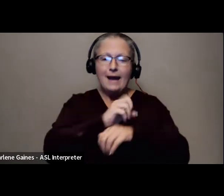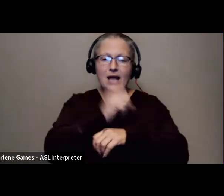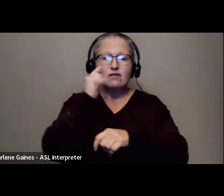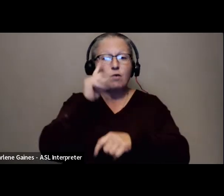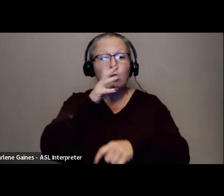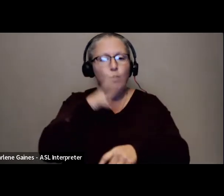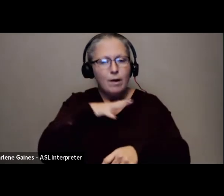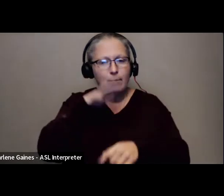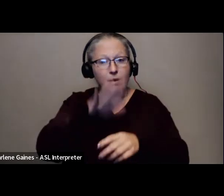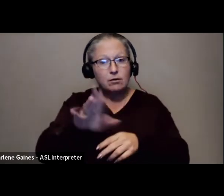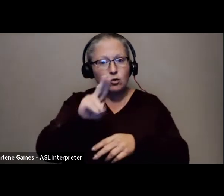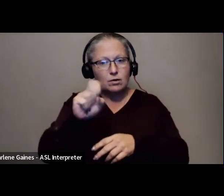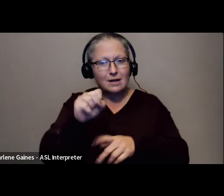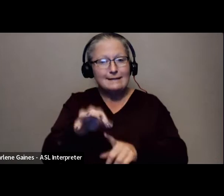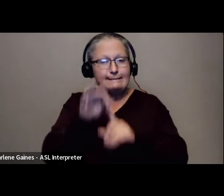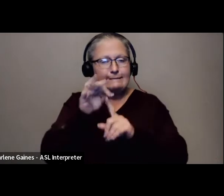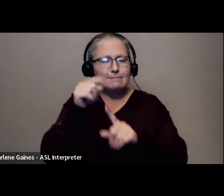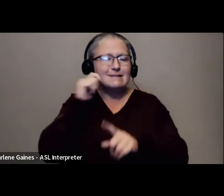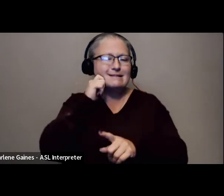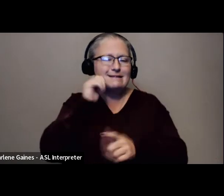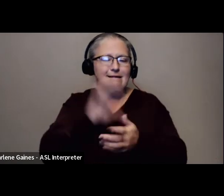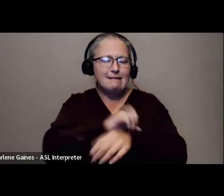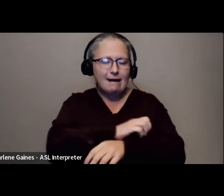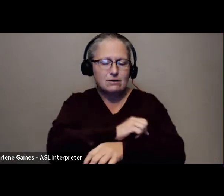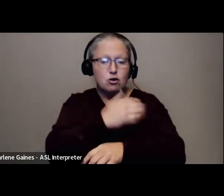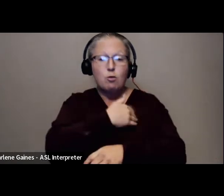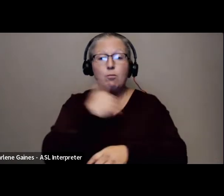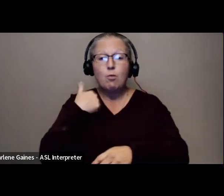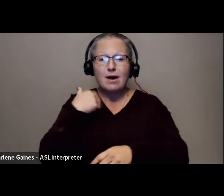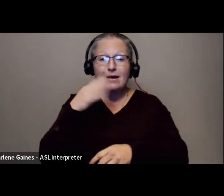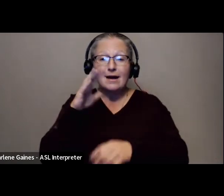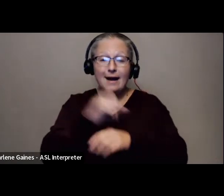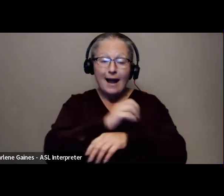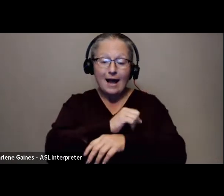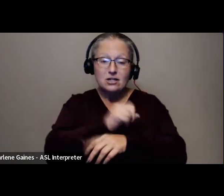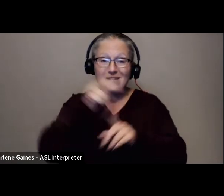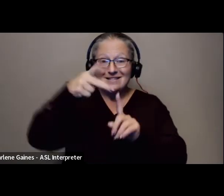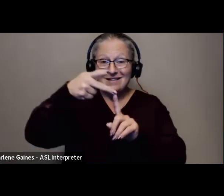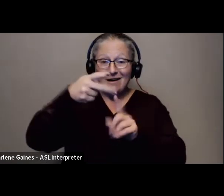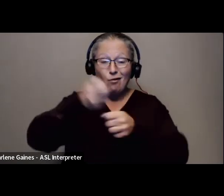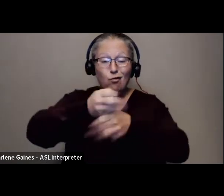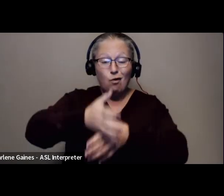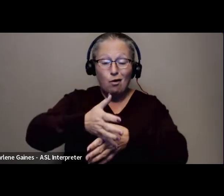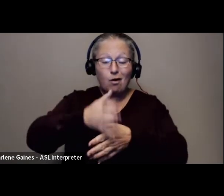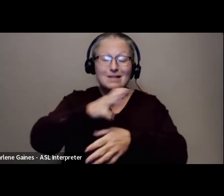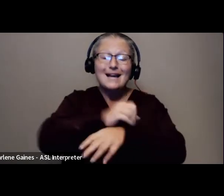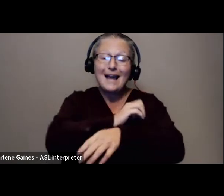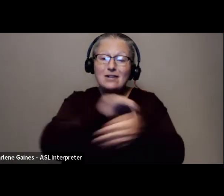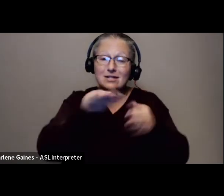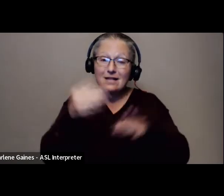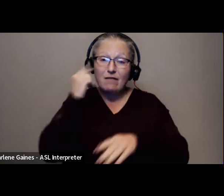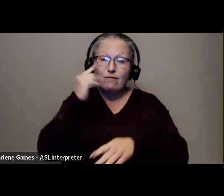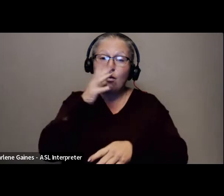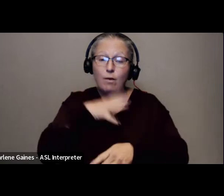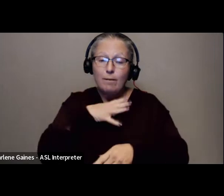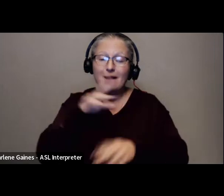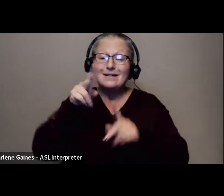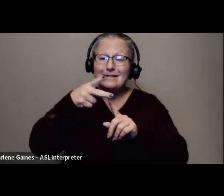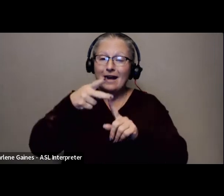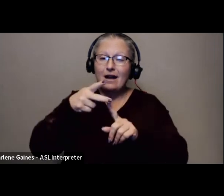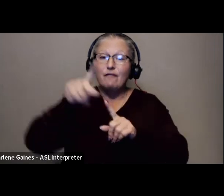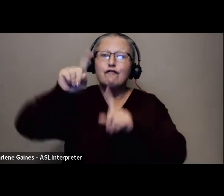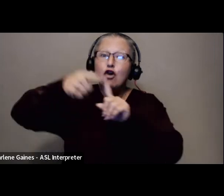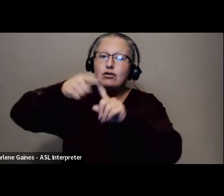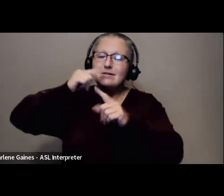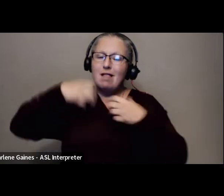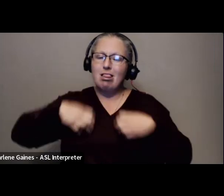the United States, except for skin cancer. Breast cancer is the second leading cause of cancer death in women, second to lung cancer.